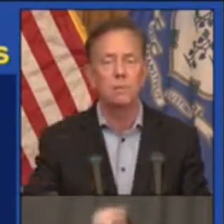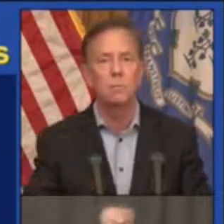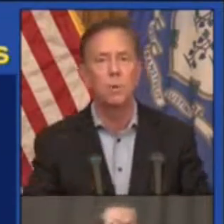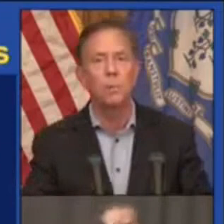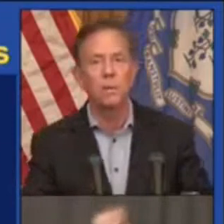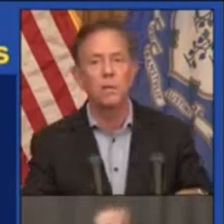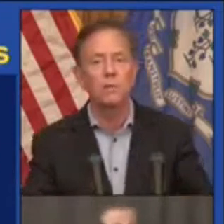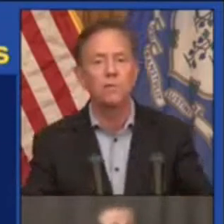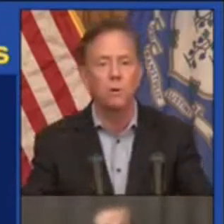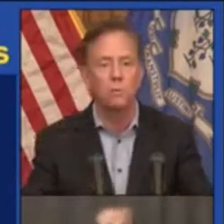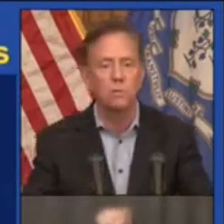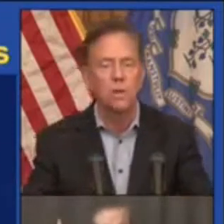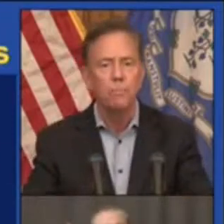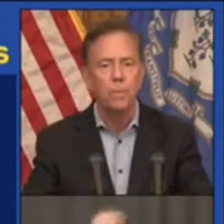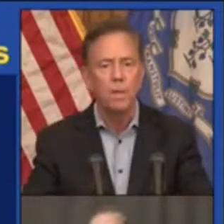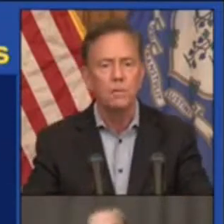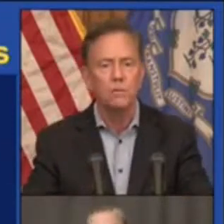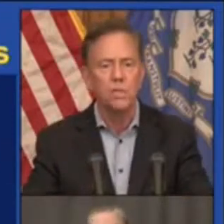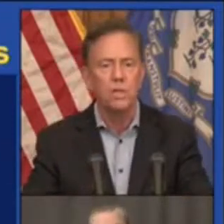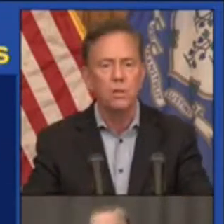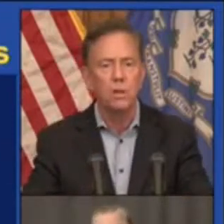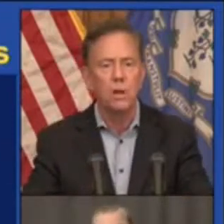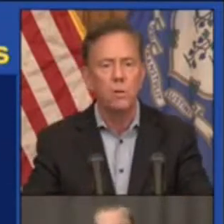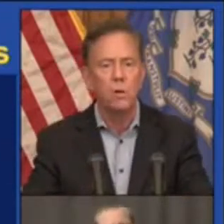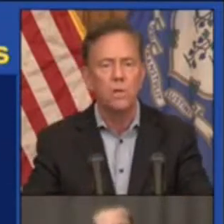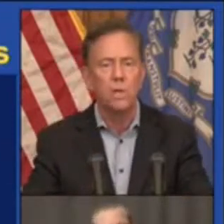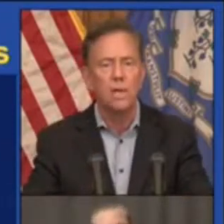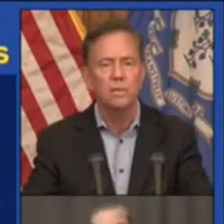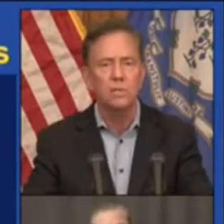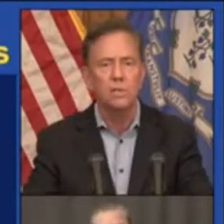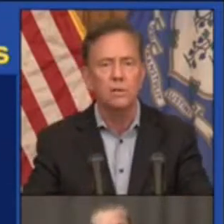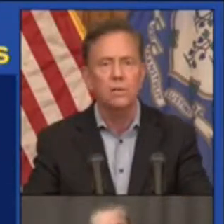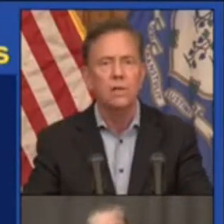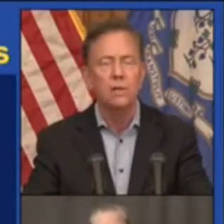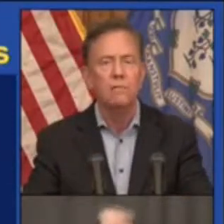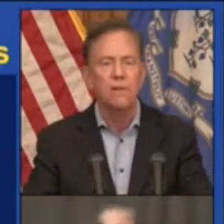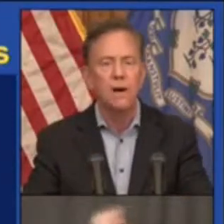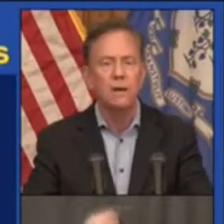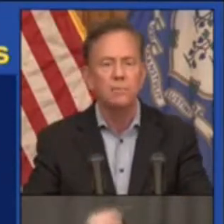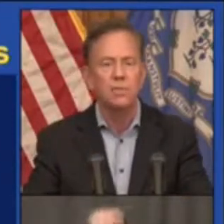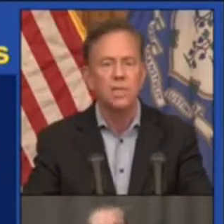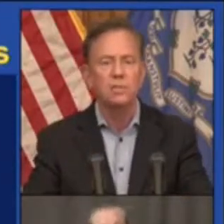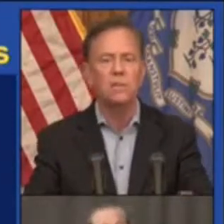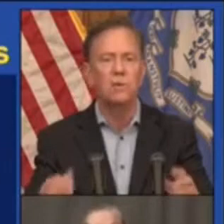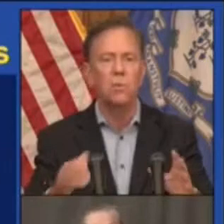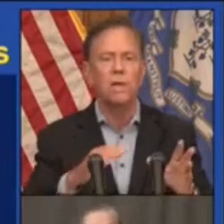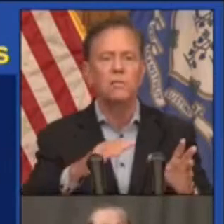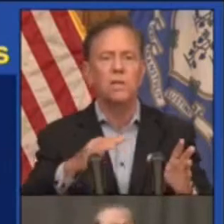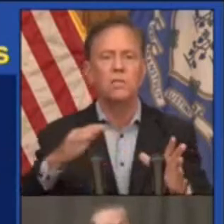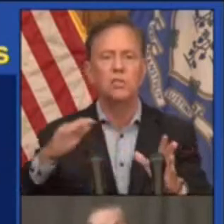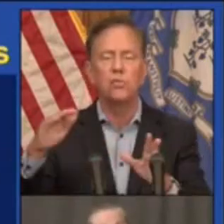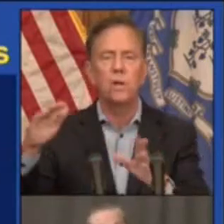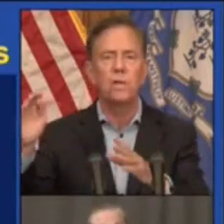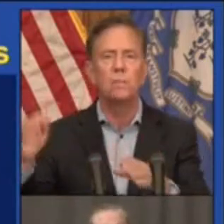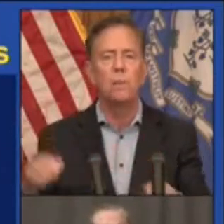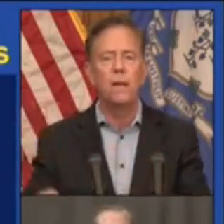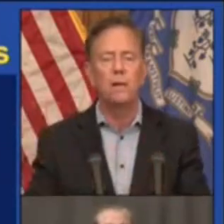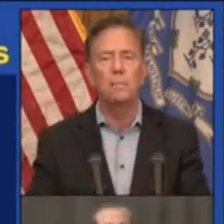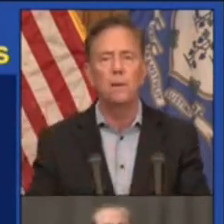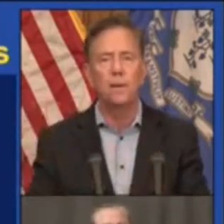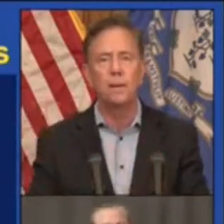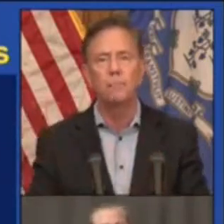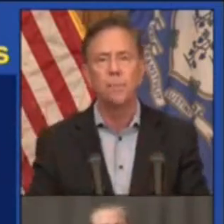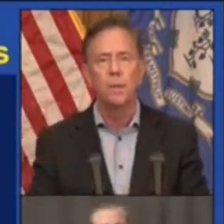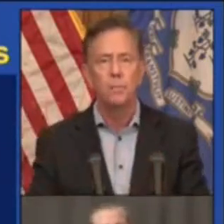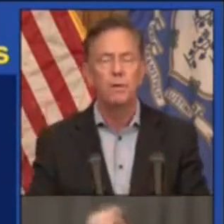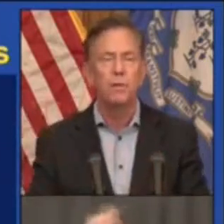the mobility of the phones. And you've seen how over the last 5, 6, 7 weeks, it is trending back up